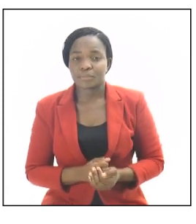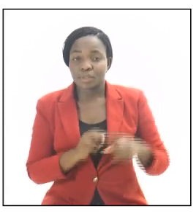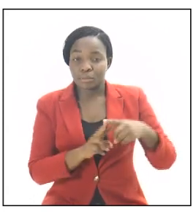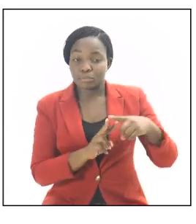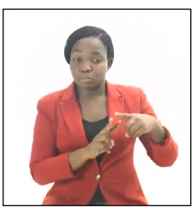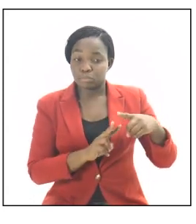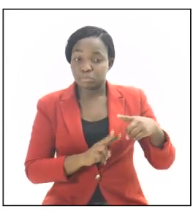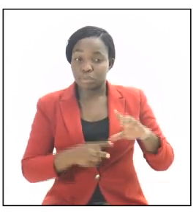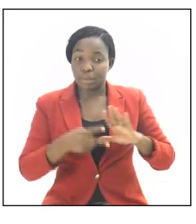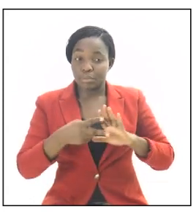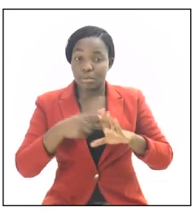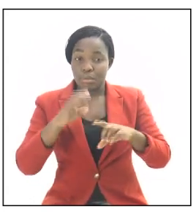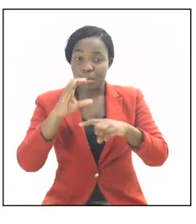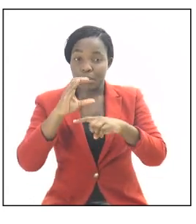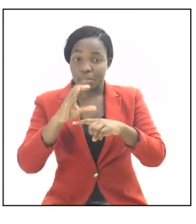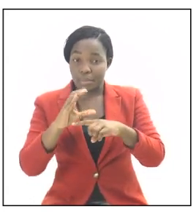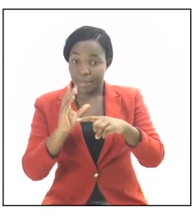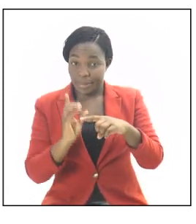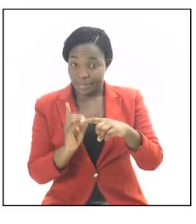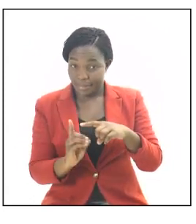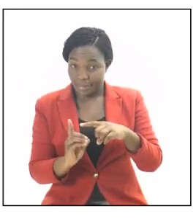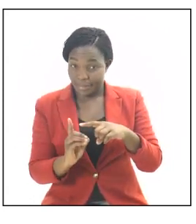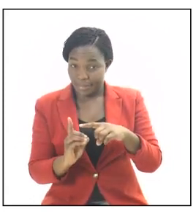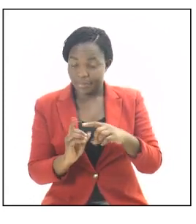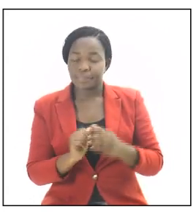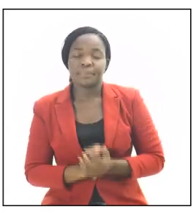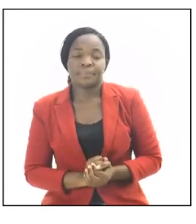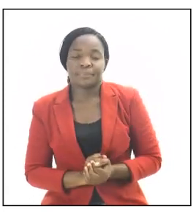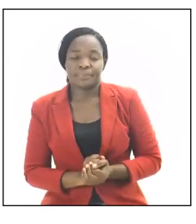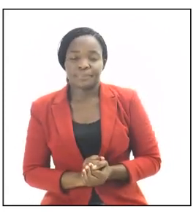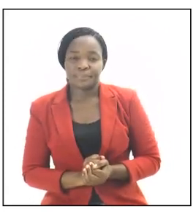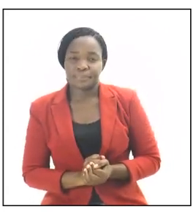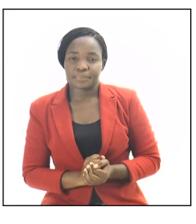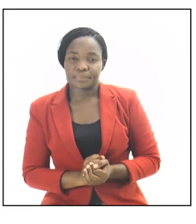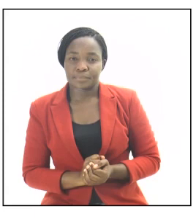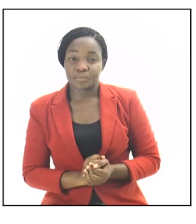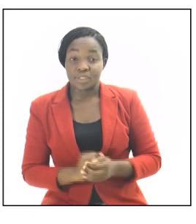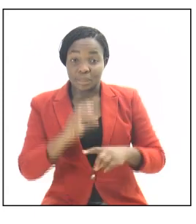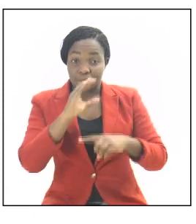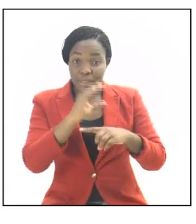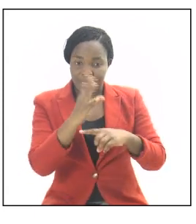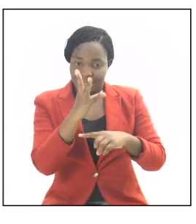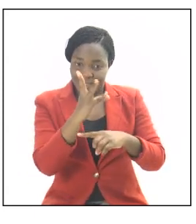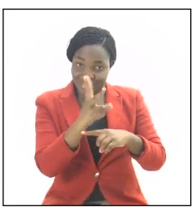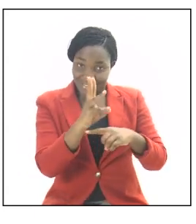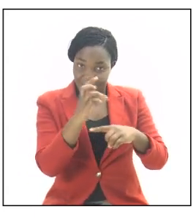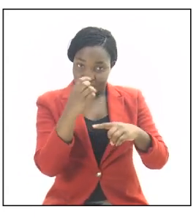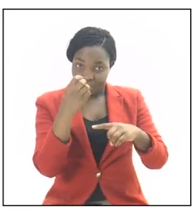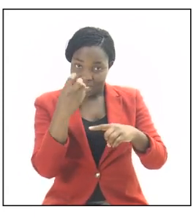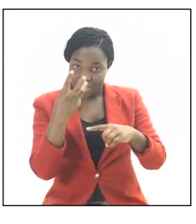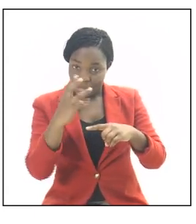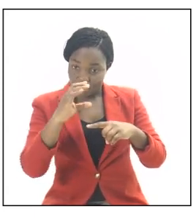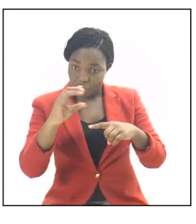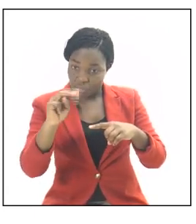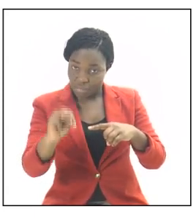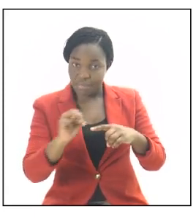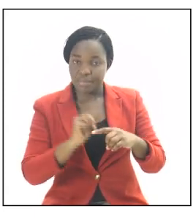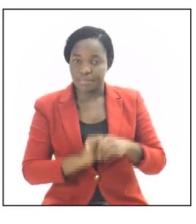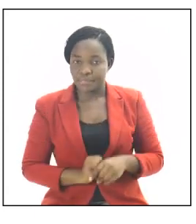Pi is circumference divided by diameter. Circumference is 63